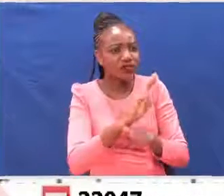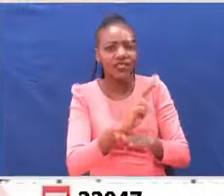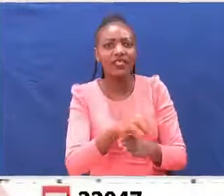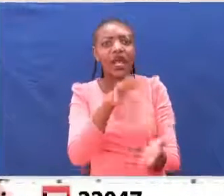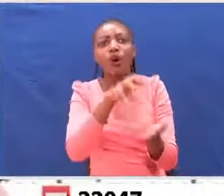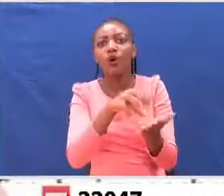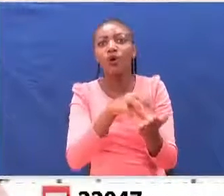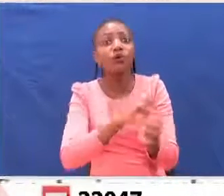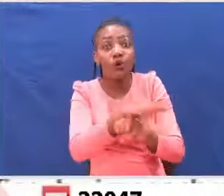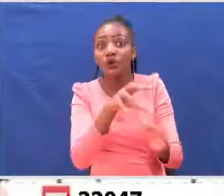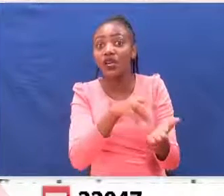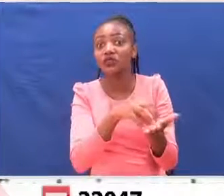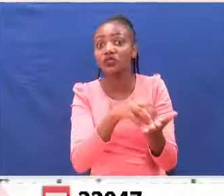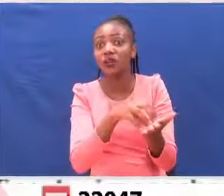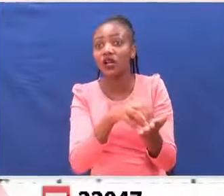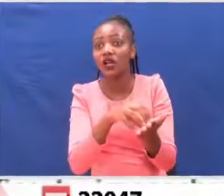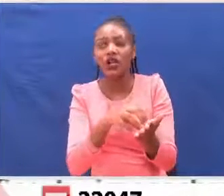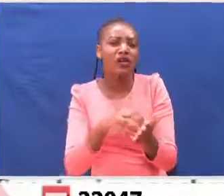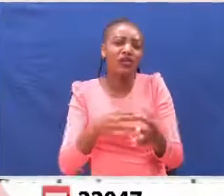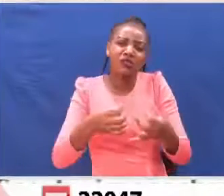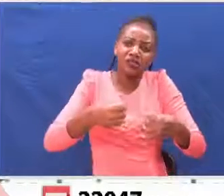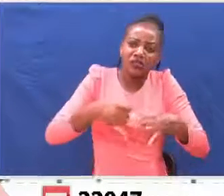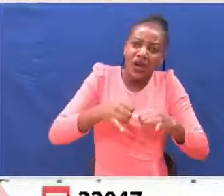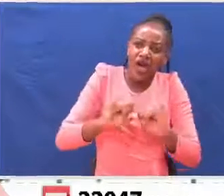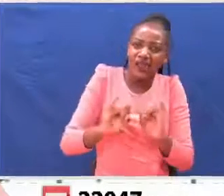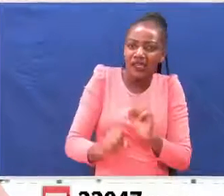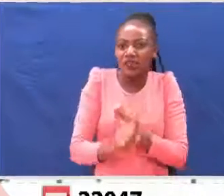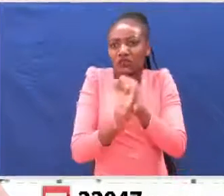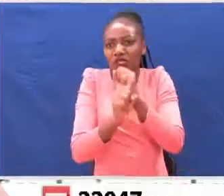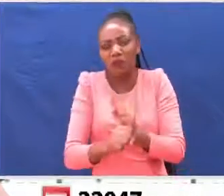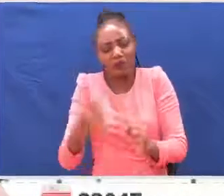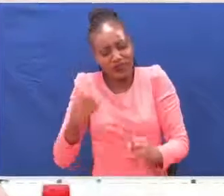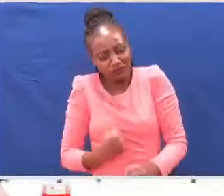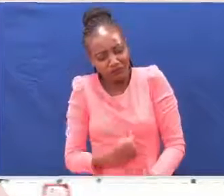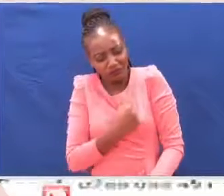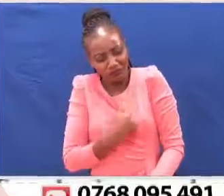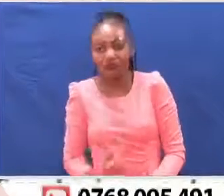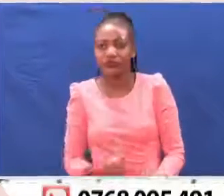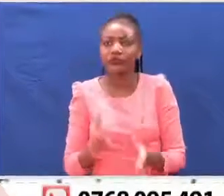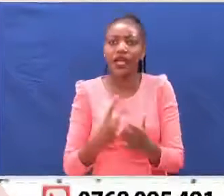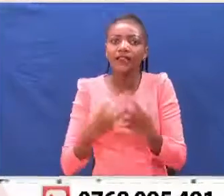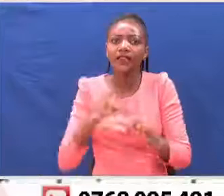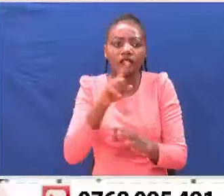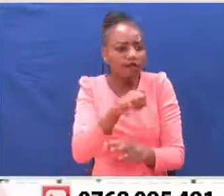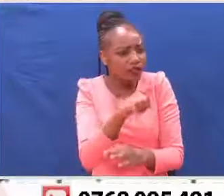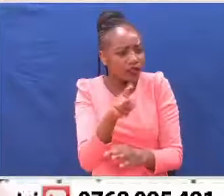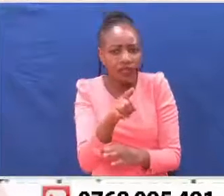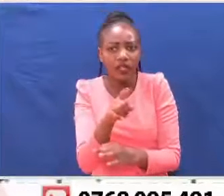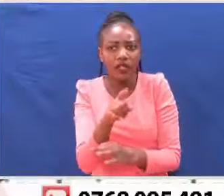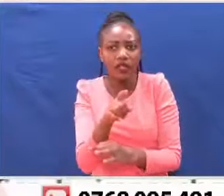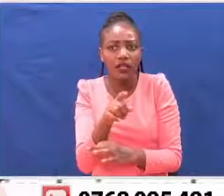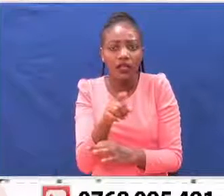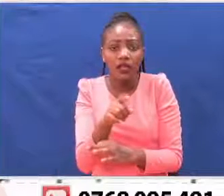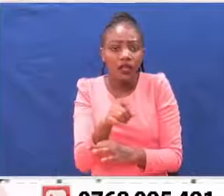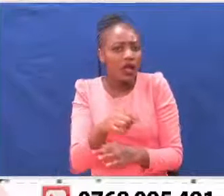pandemic to justify an illegality and embezzlement. If that does not strike